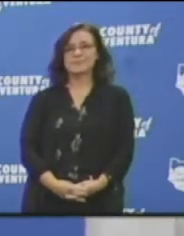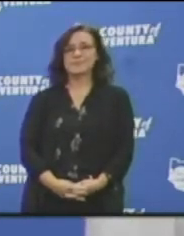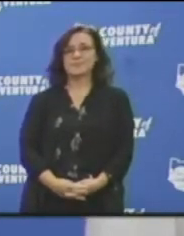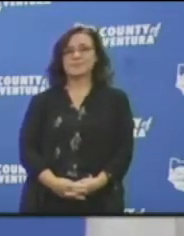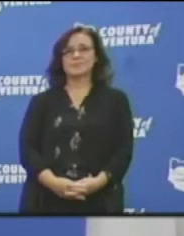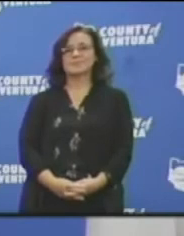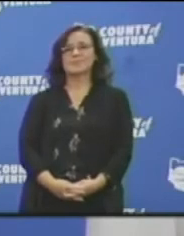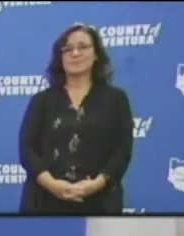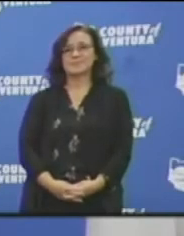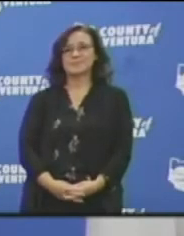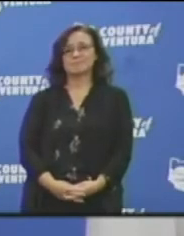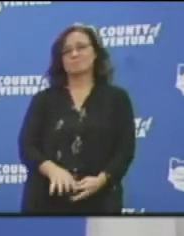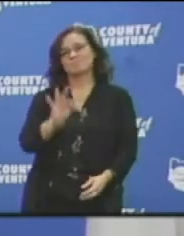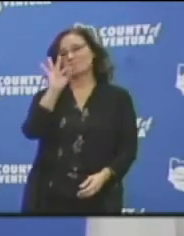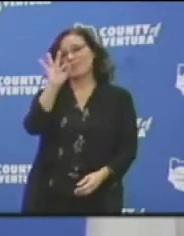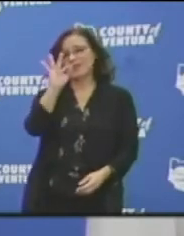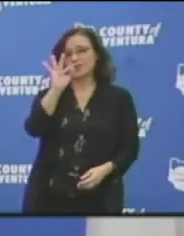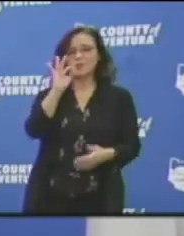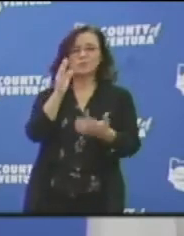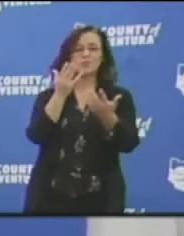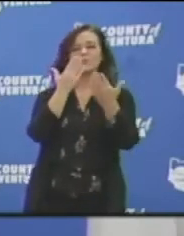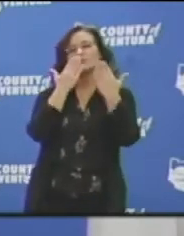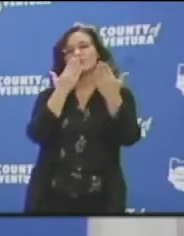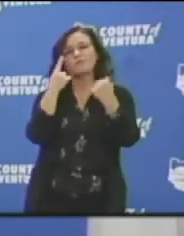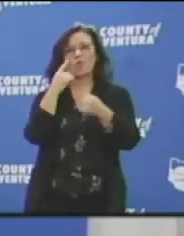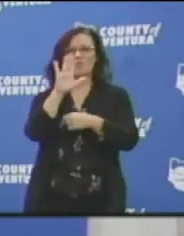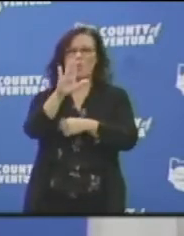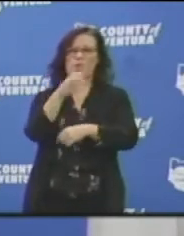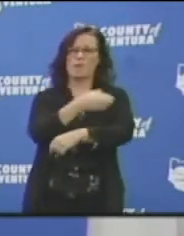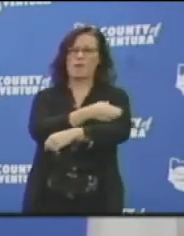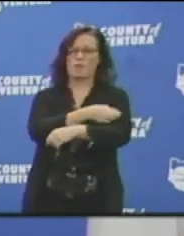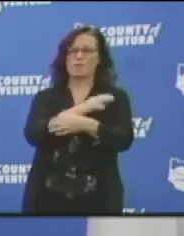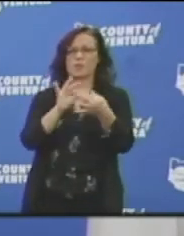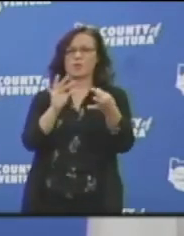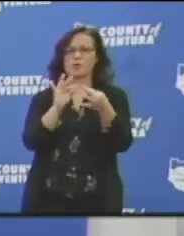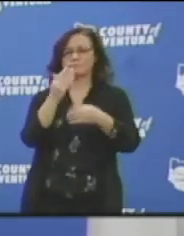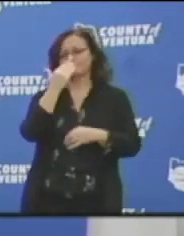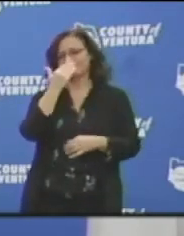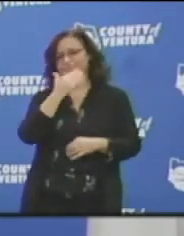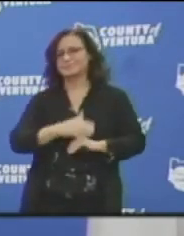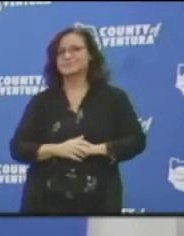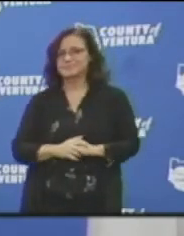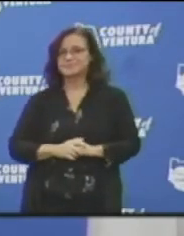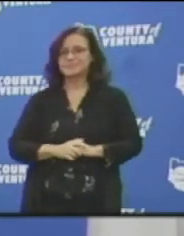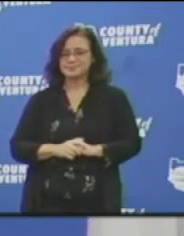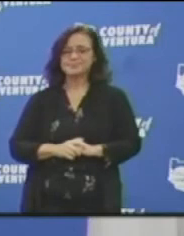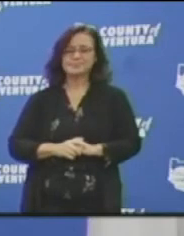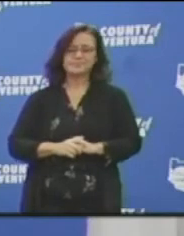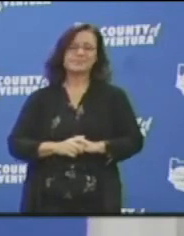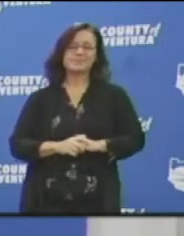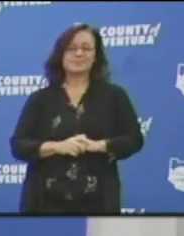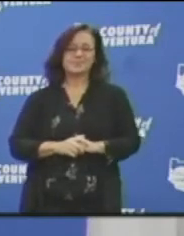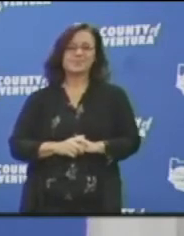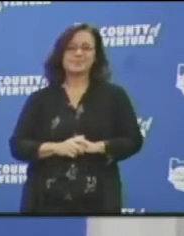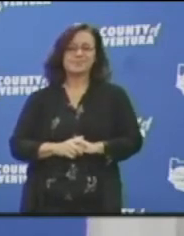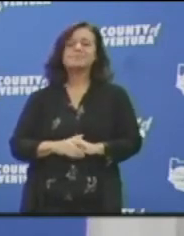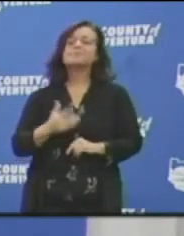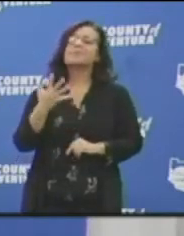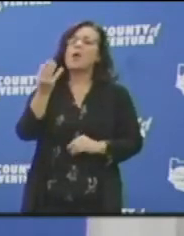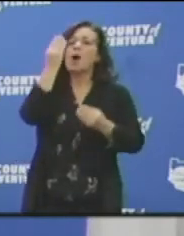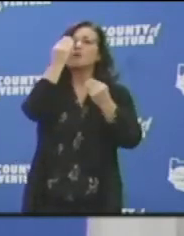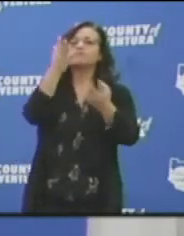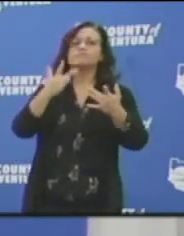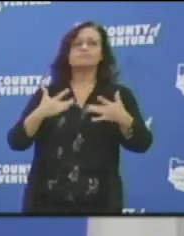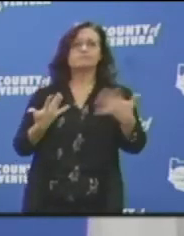Thank you for those powerful remarks, Dr. Paterson. I'll give you a brief update on the testing